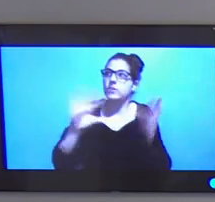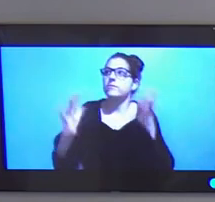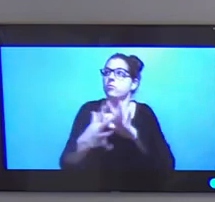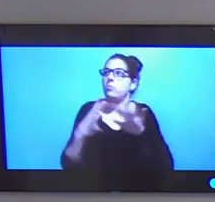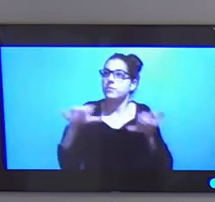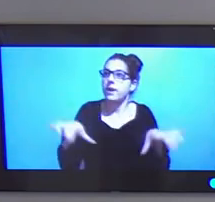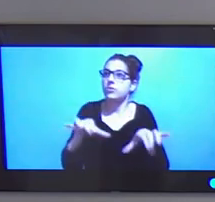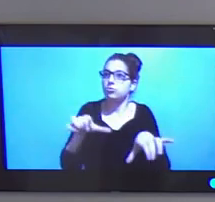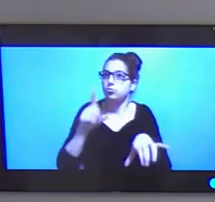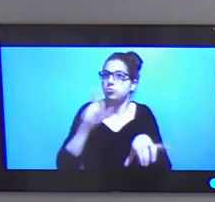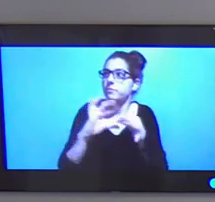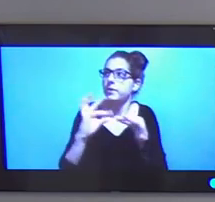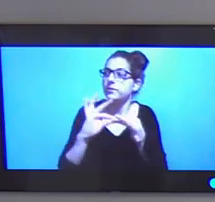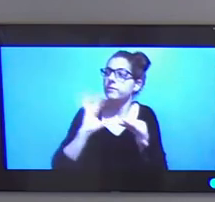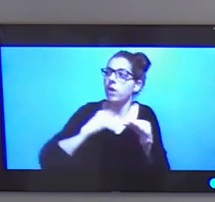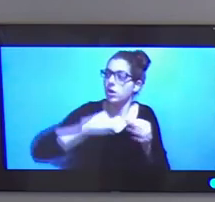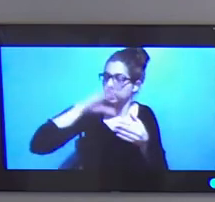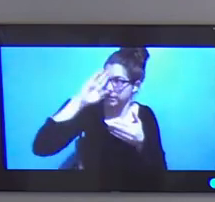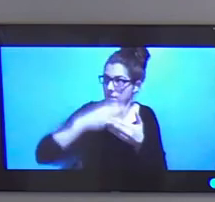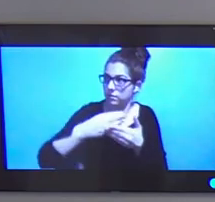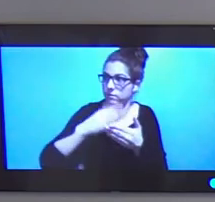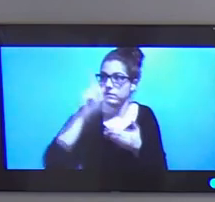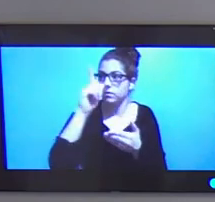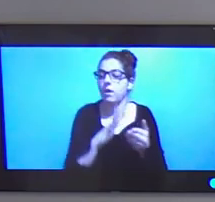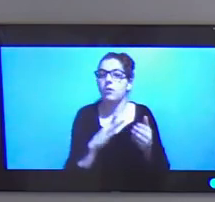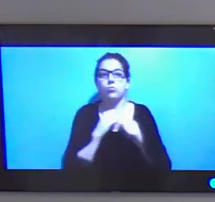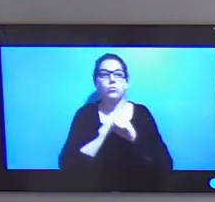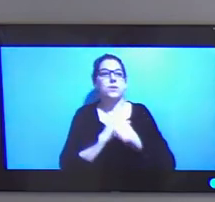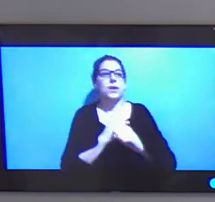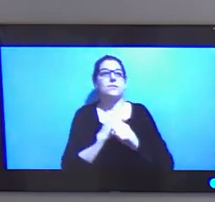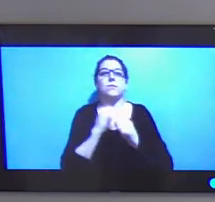Son. O God, protector of all those hope in you,